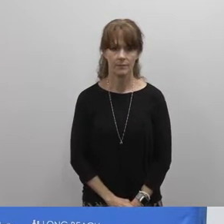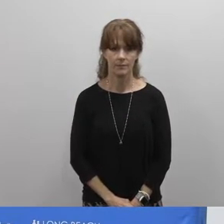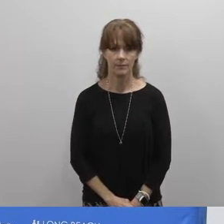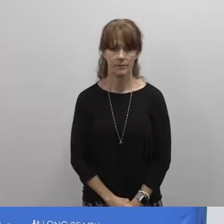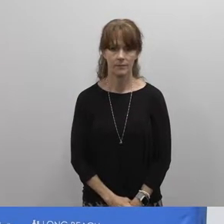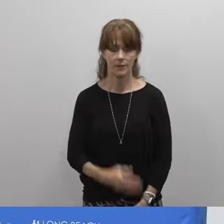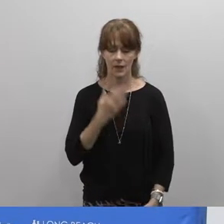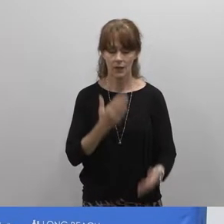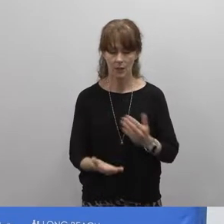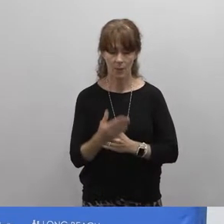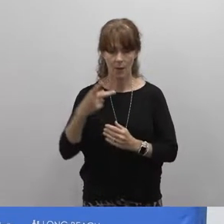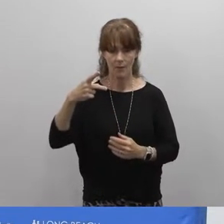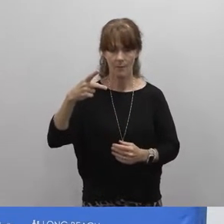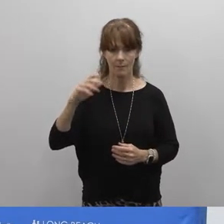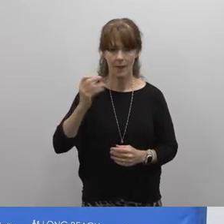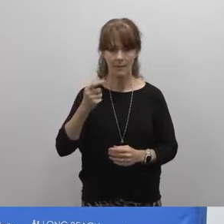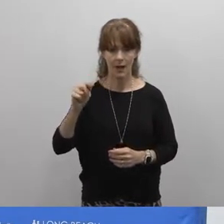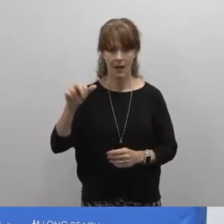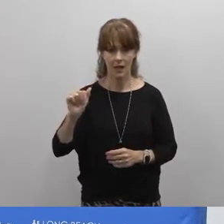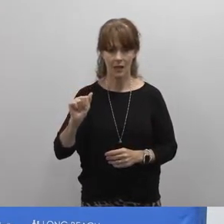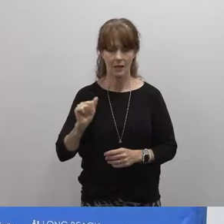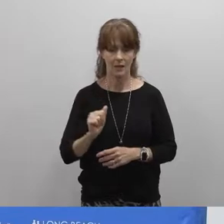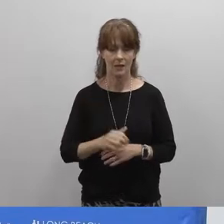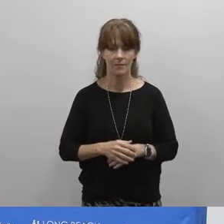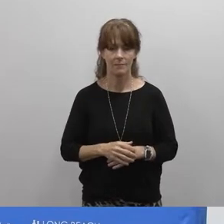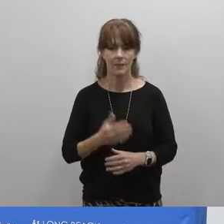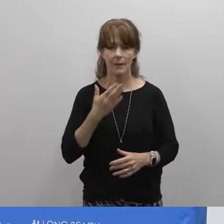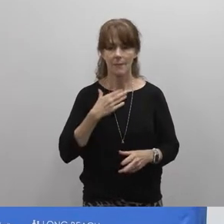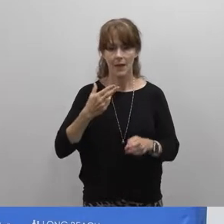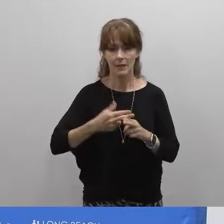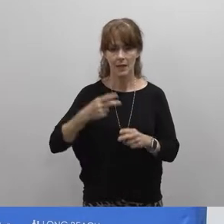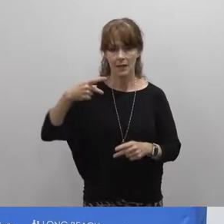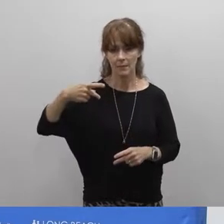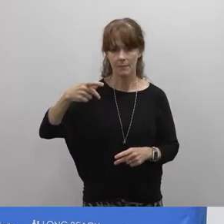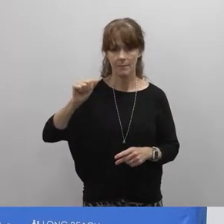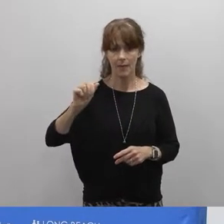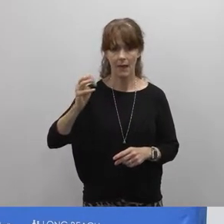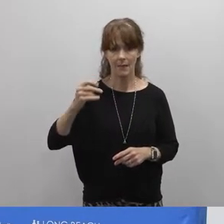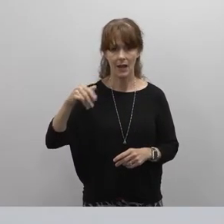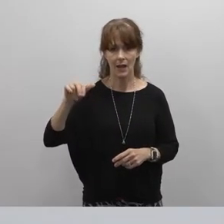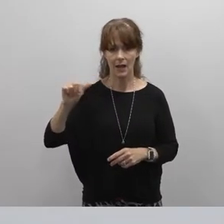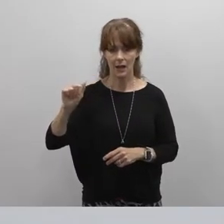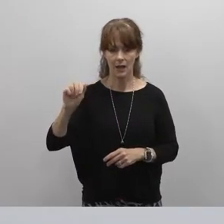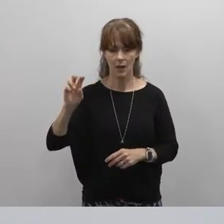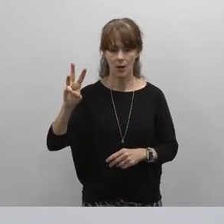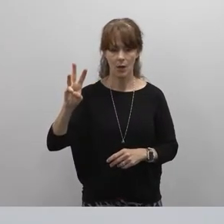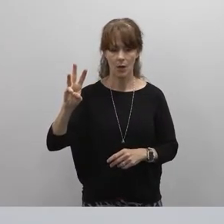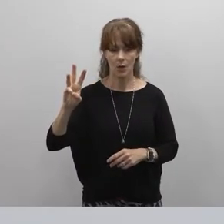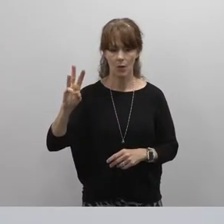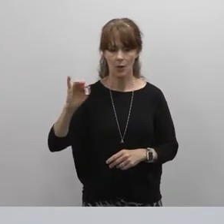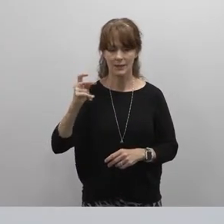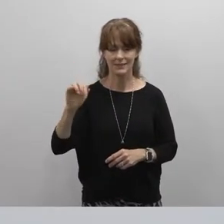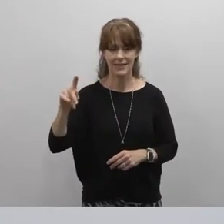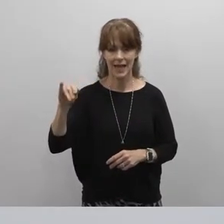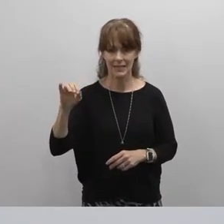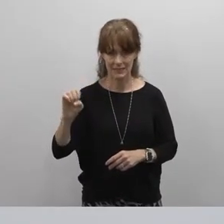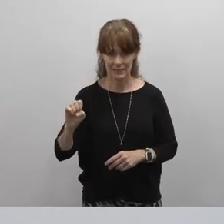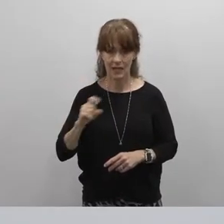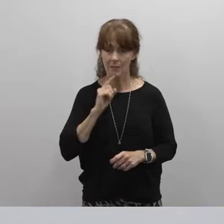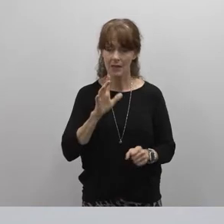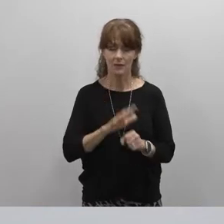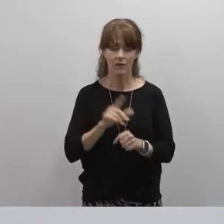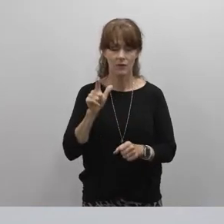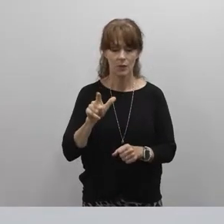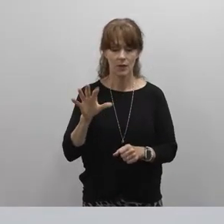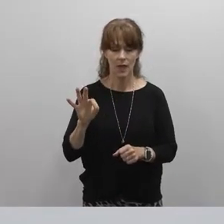Good morning, Pamela. All right. Good morning. Good to see everyone. My name's Pamela Weinstein. I've been committed to Long Beach Unified for 29 years,